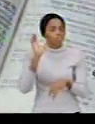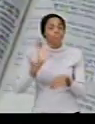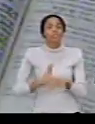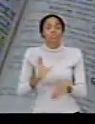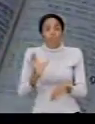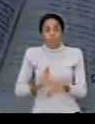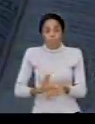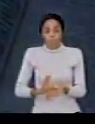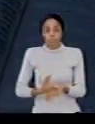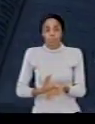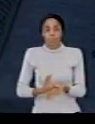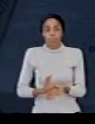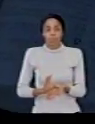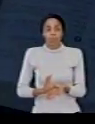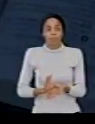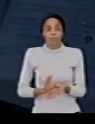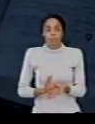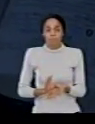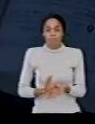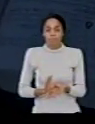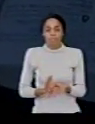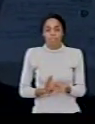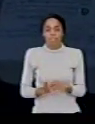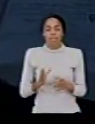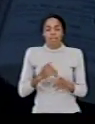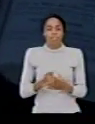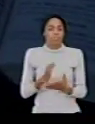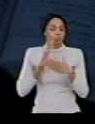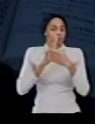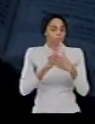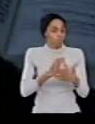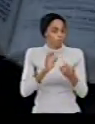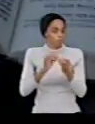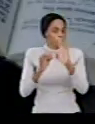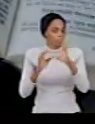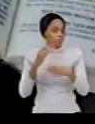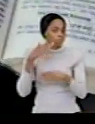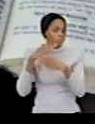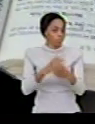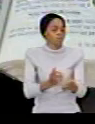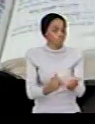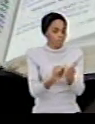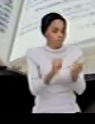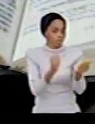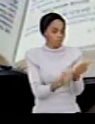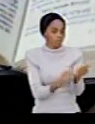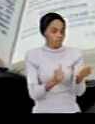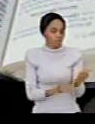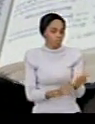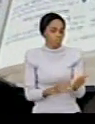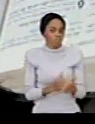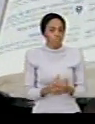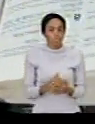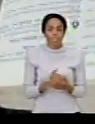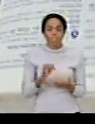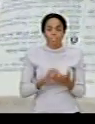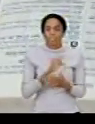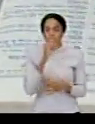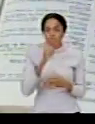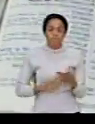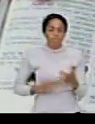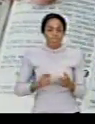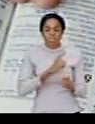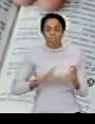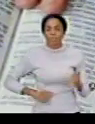the prevention of backsliding. That's how they did it in the early church. And that's what the Lord is calling us to do. We ought to do